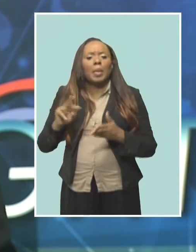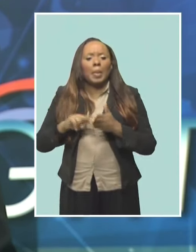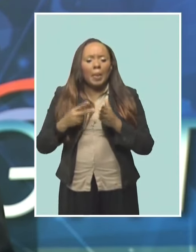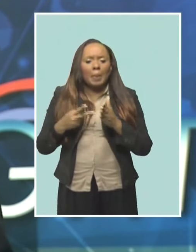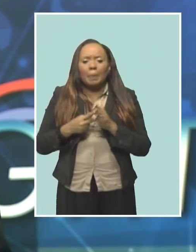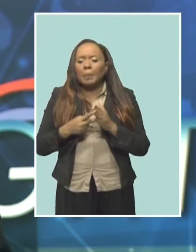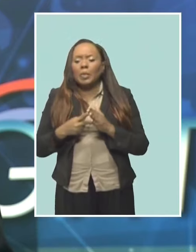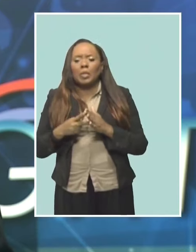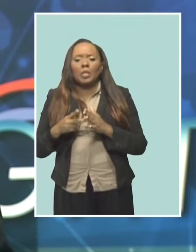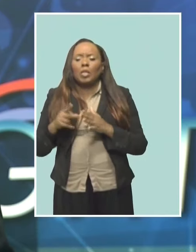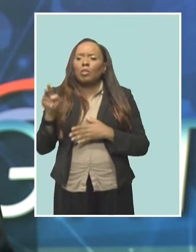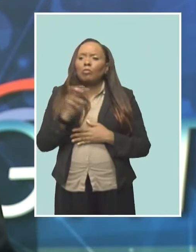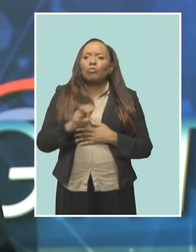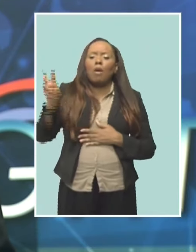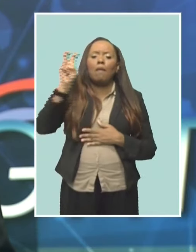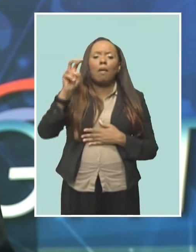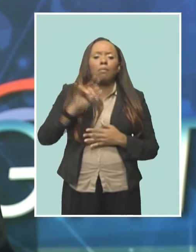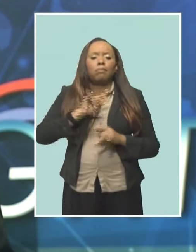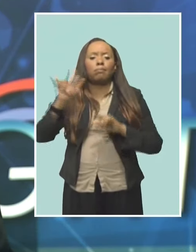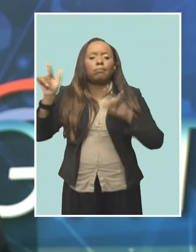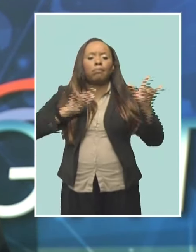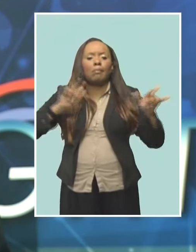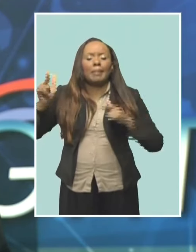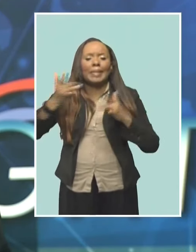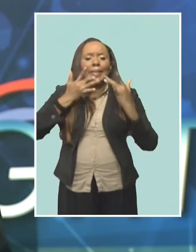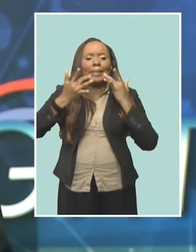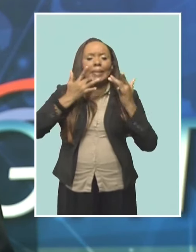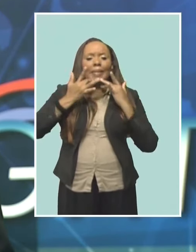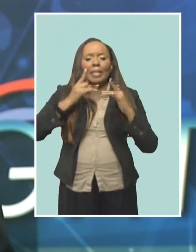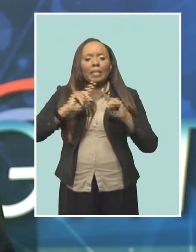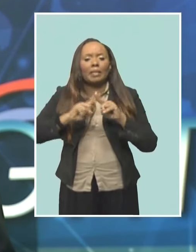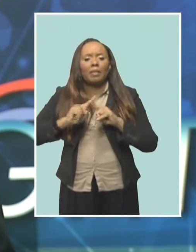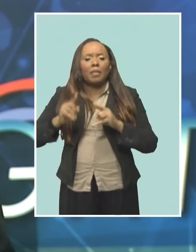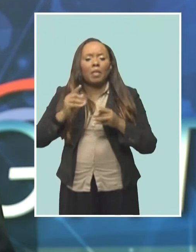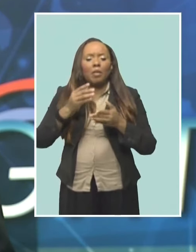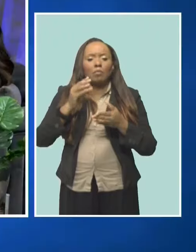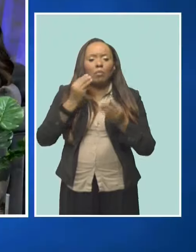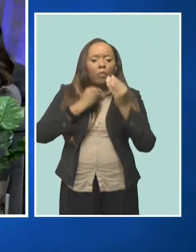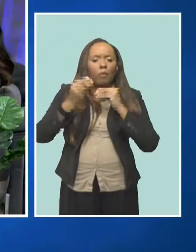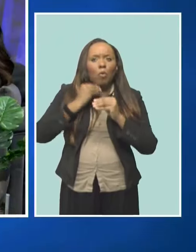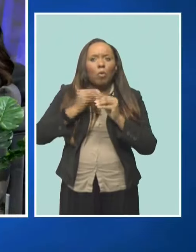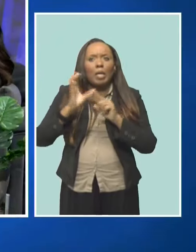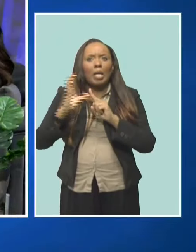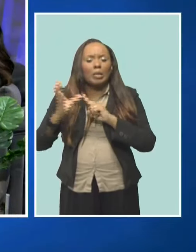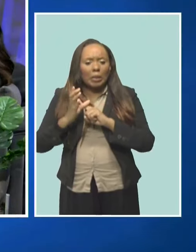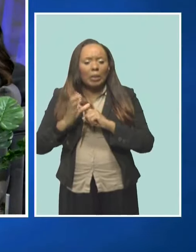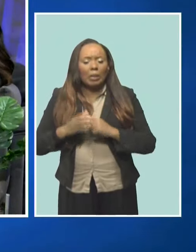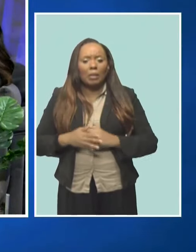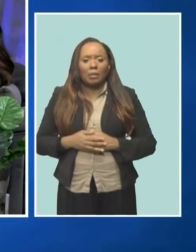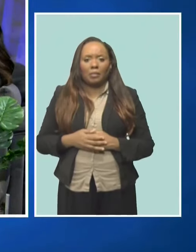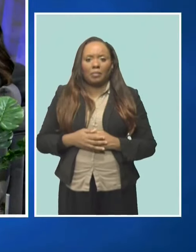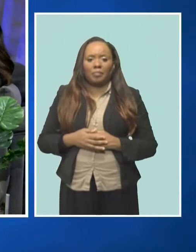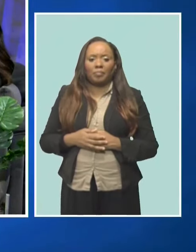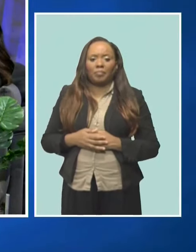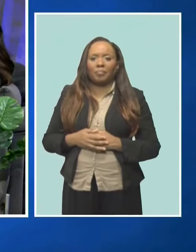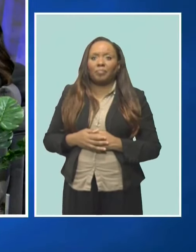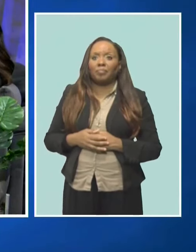culinary traditions and food culture of a particular destination. We've been talking as a